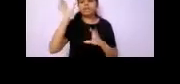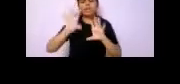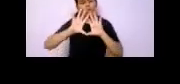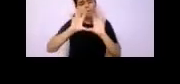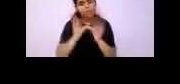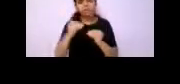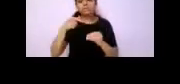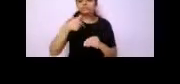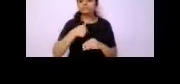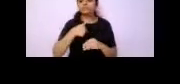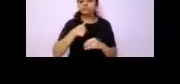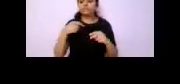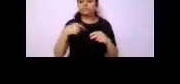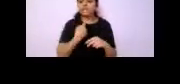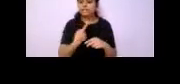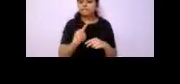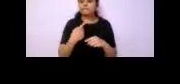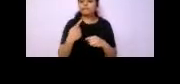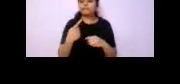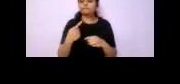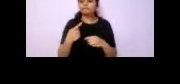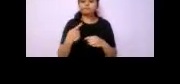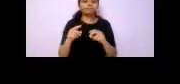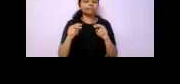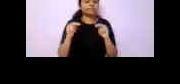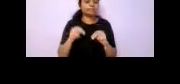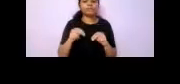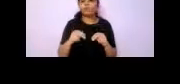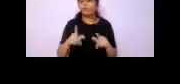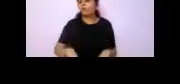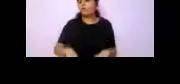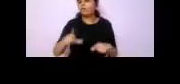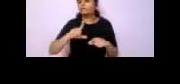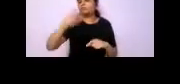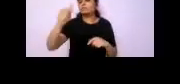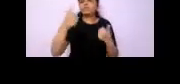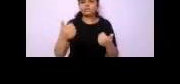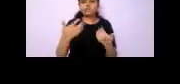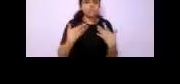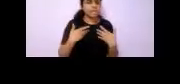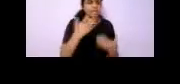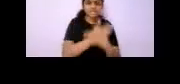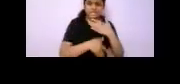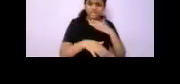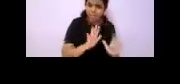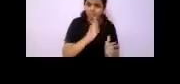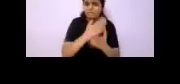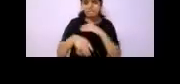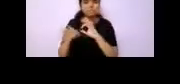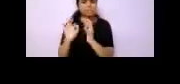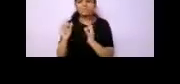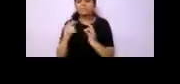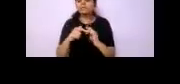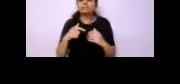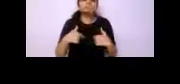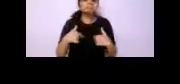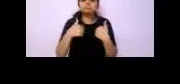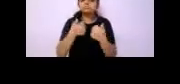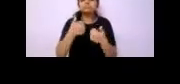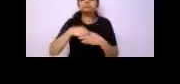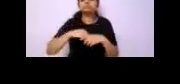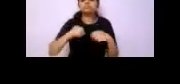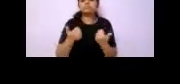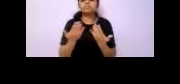such self-sufficiency is always a lie, whether or not we are disabled, and we're all better off if